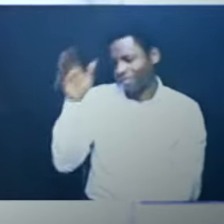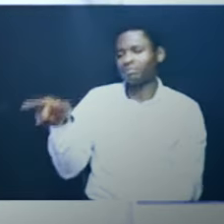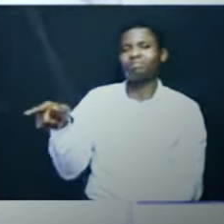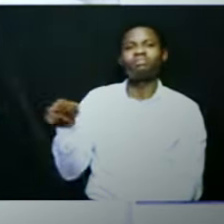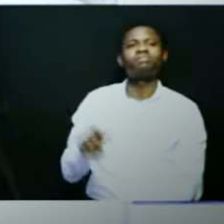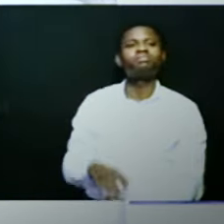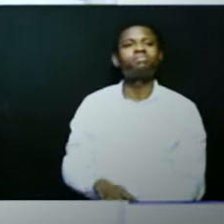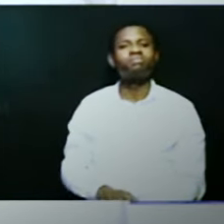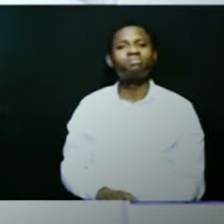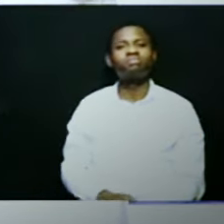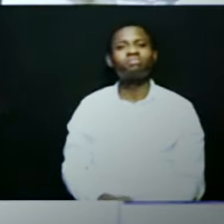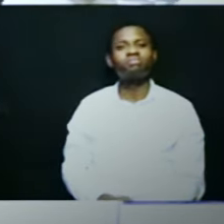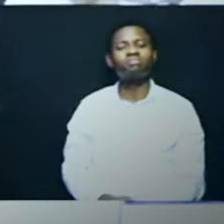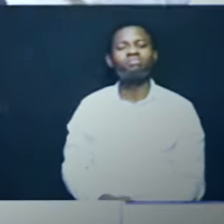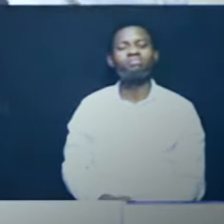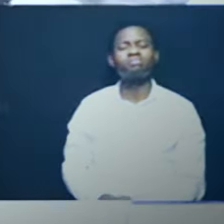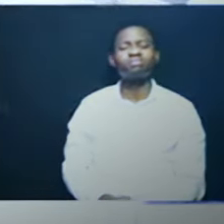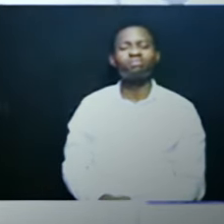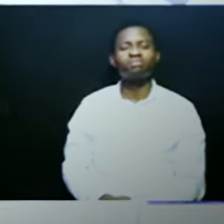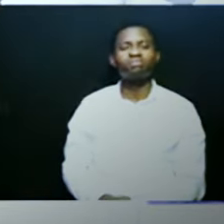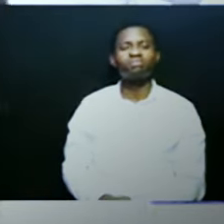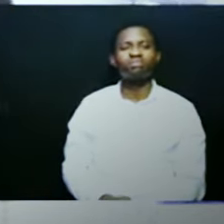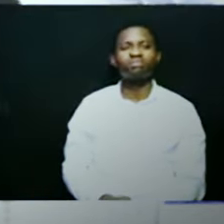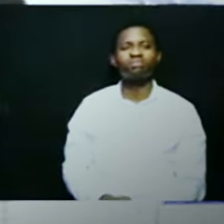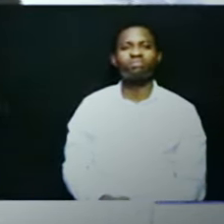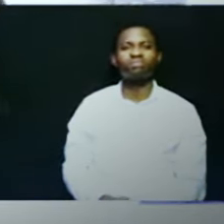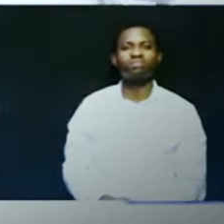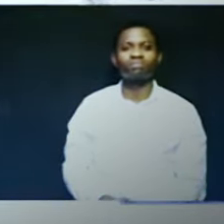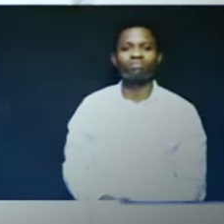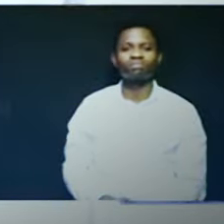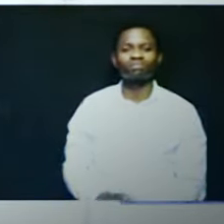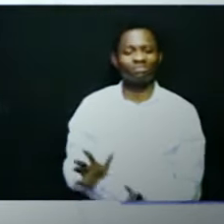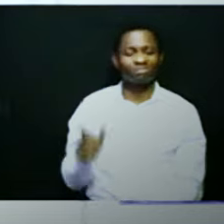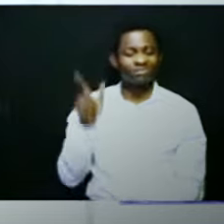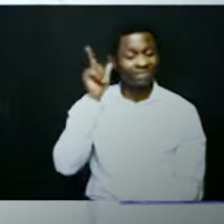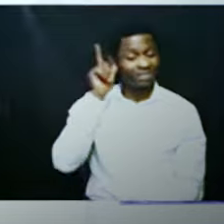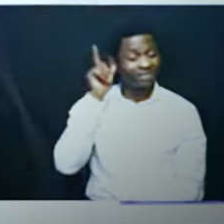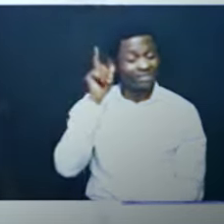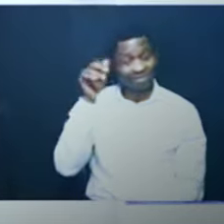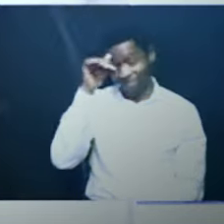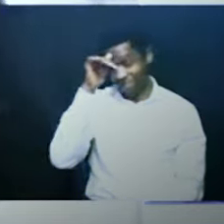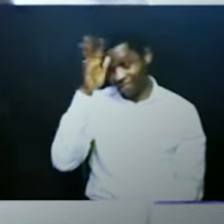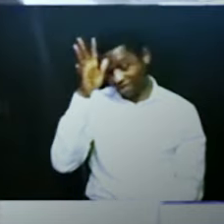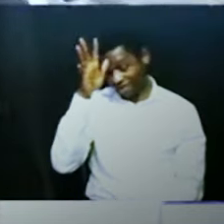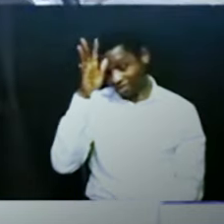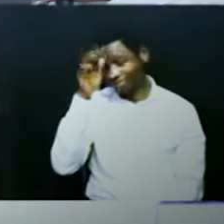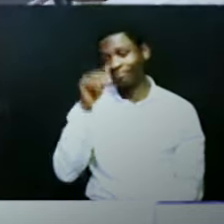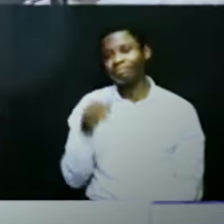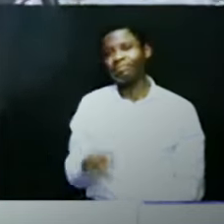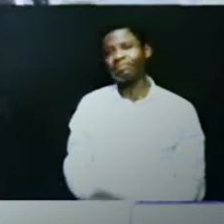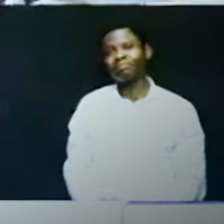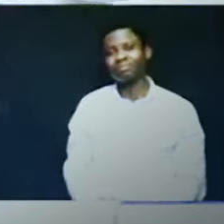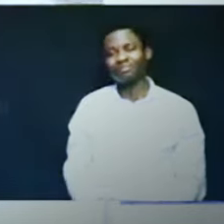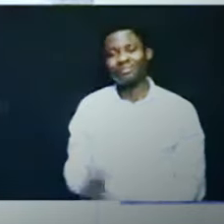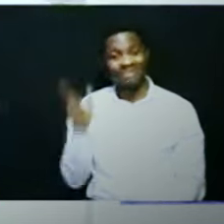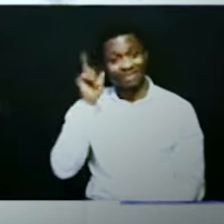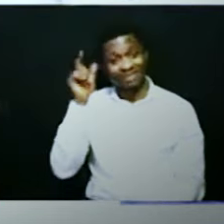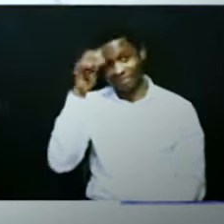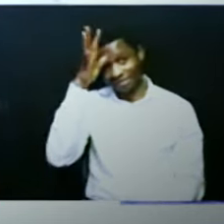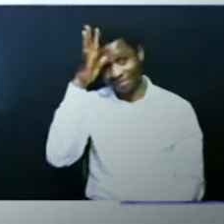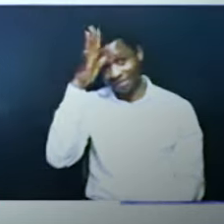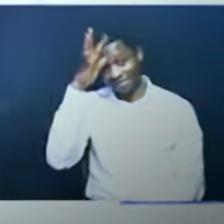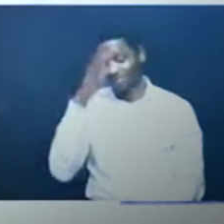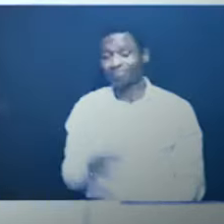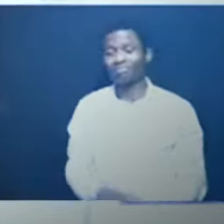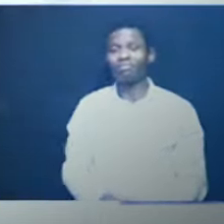japade nyina yi bae no wakum nantwie awadore aman. Now let's listen to the father. Mama yentie eja no e. Let's listen to.